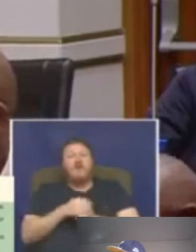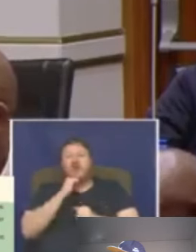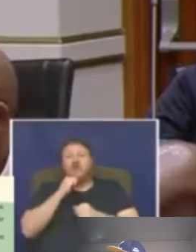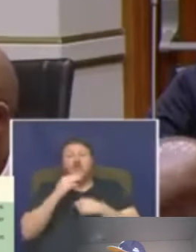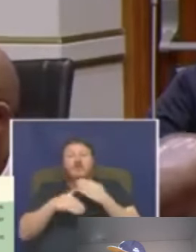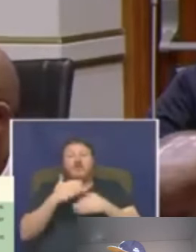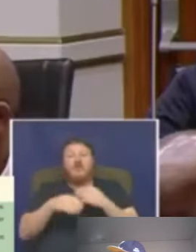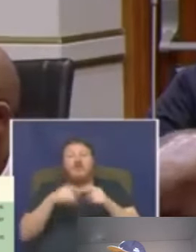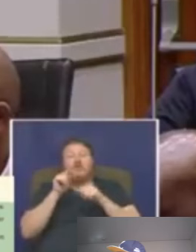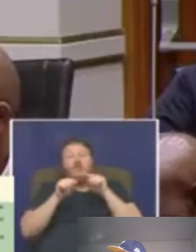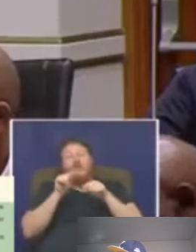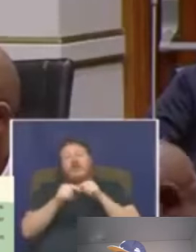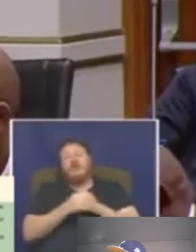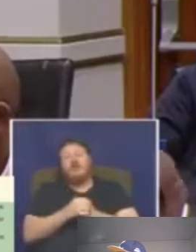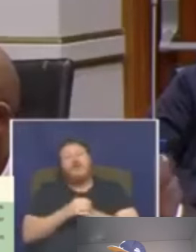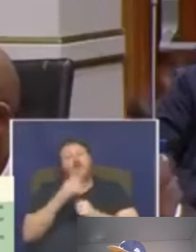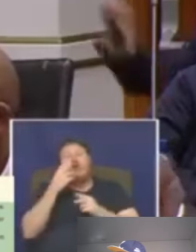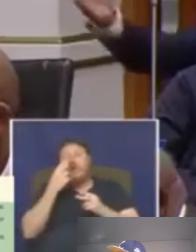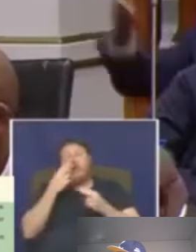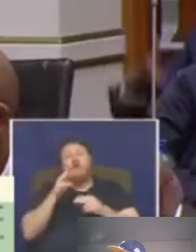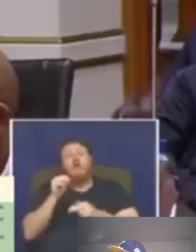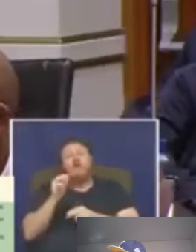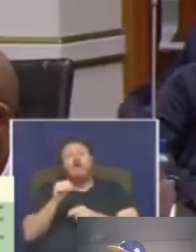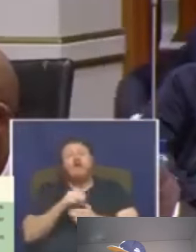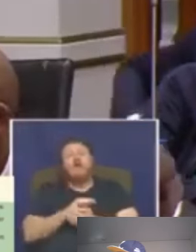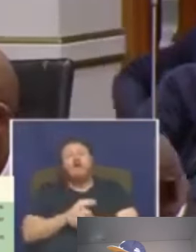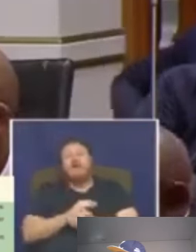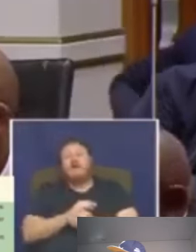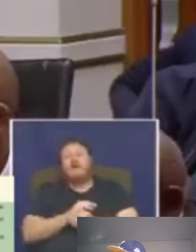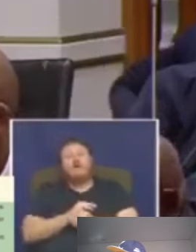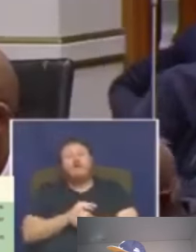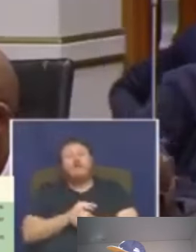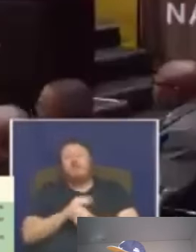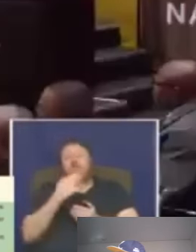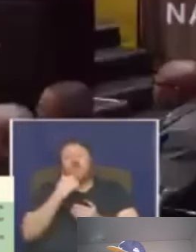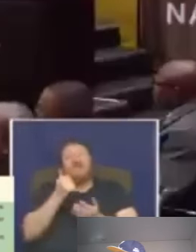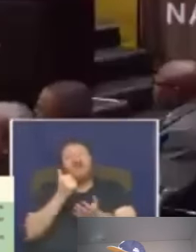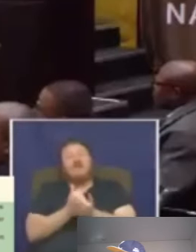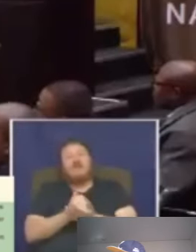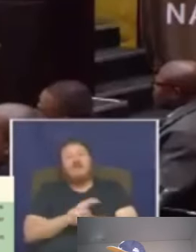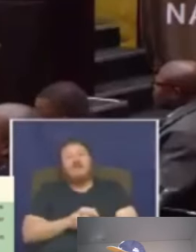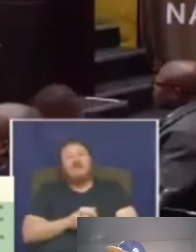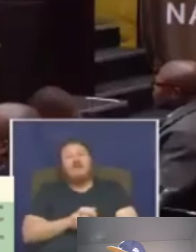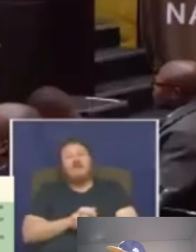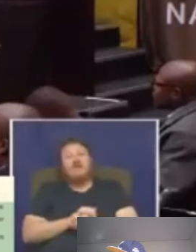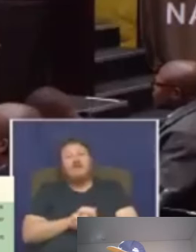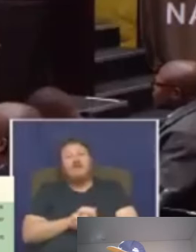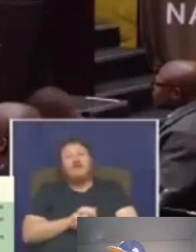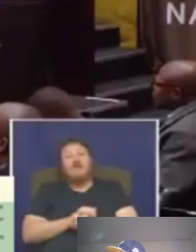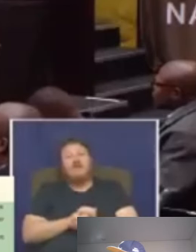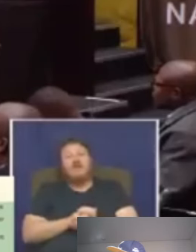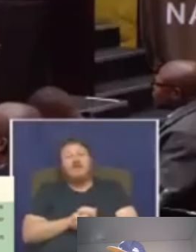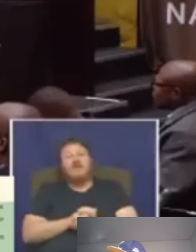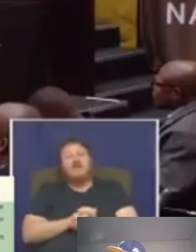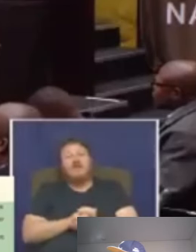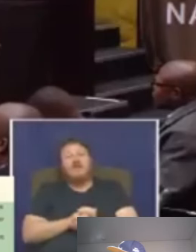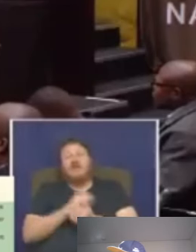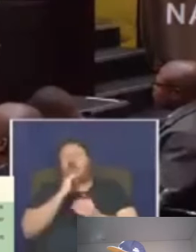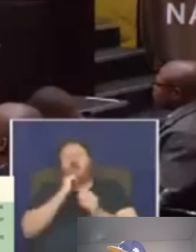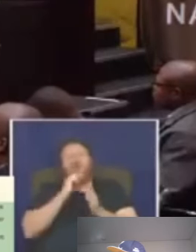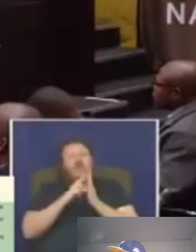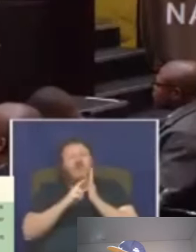continue provoking. No, Honourable Manye. Rise on the same thing. Honourable Manye, please take your seat. That is, in fact, not what the